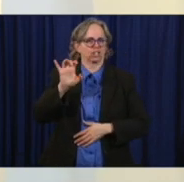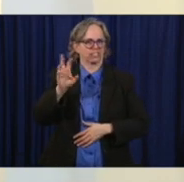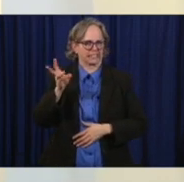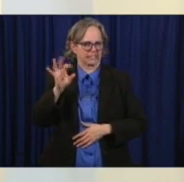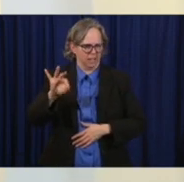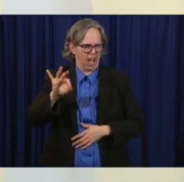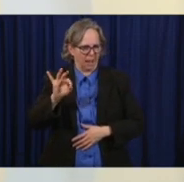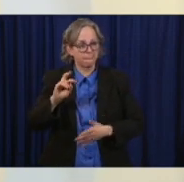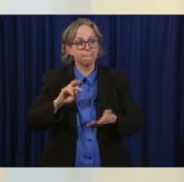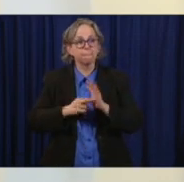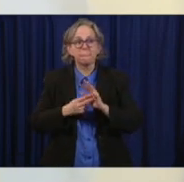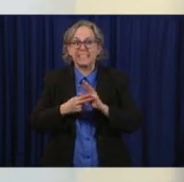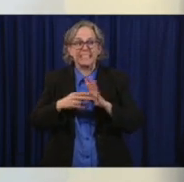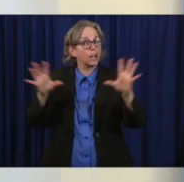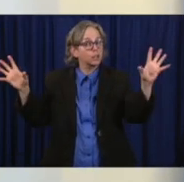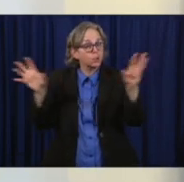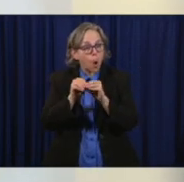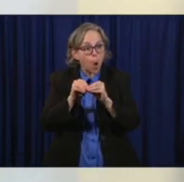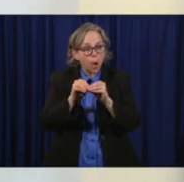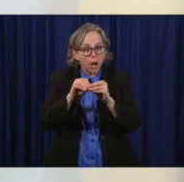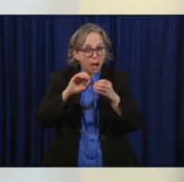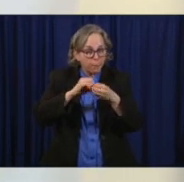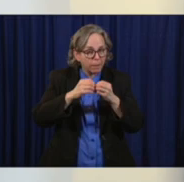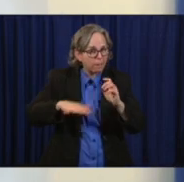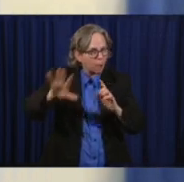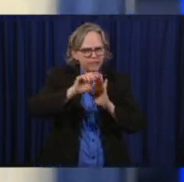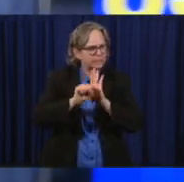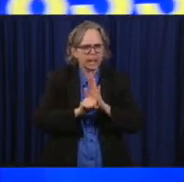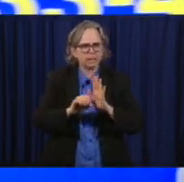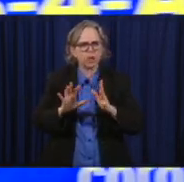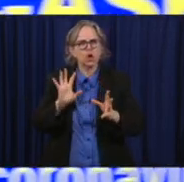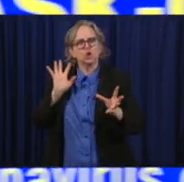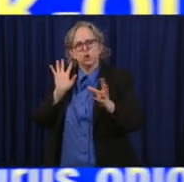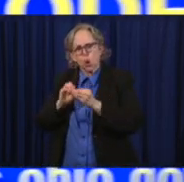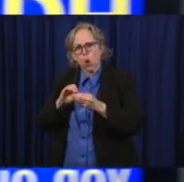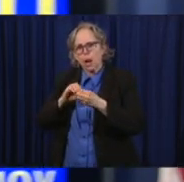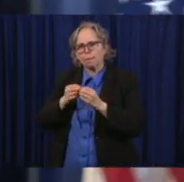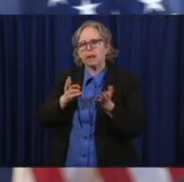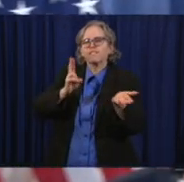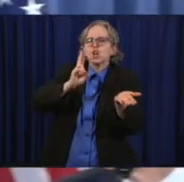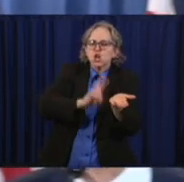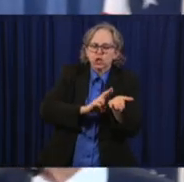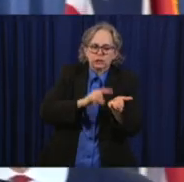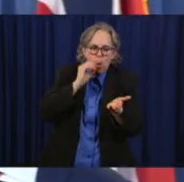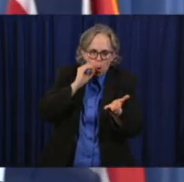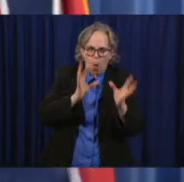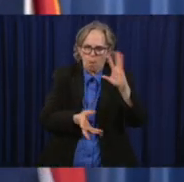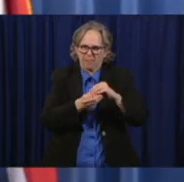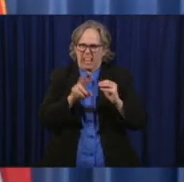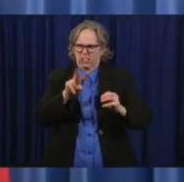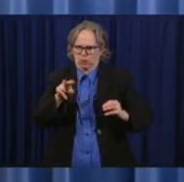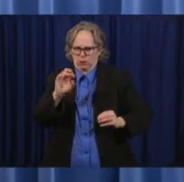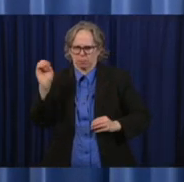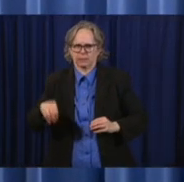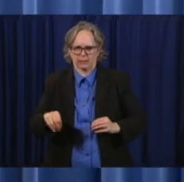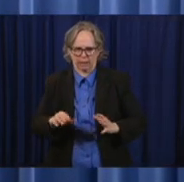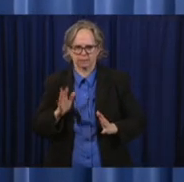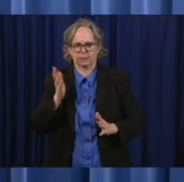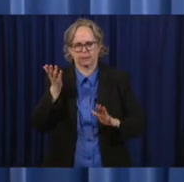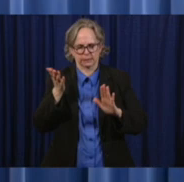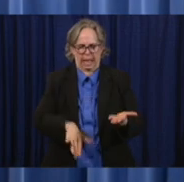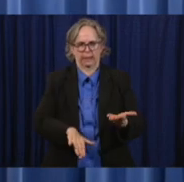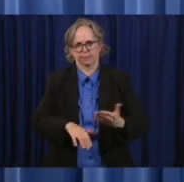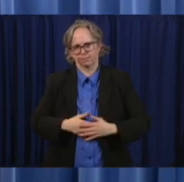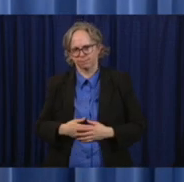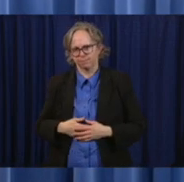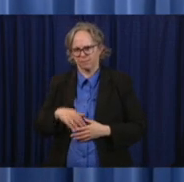cases. Not out of the total cases. So okay, and we can probably get the figure out of the total cases for next time. So thank you. All